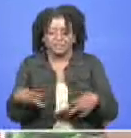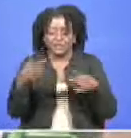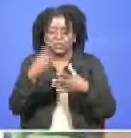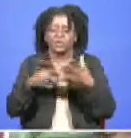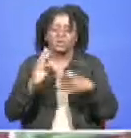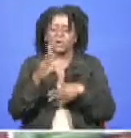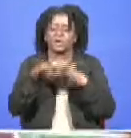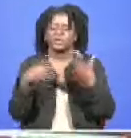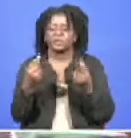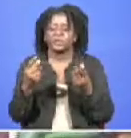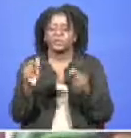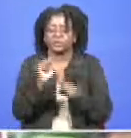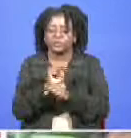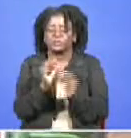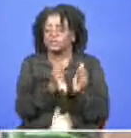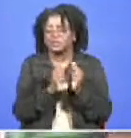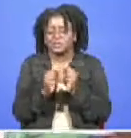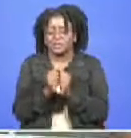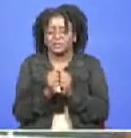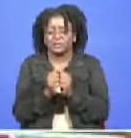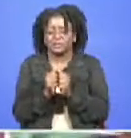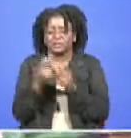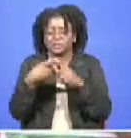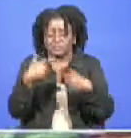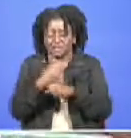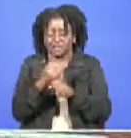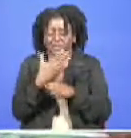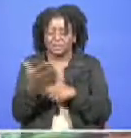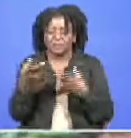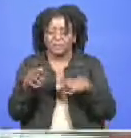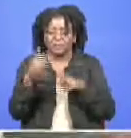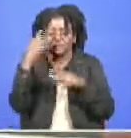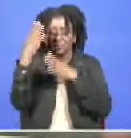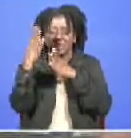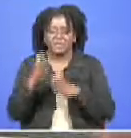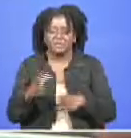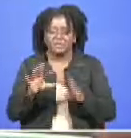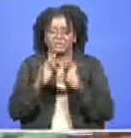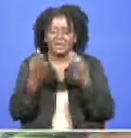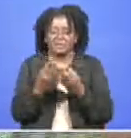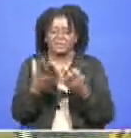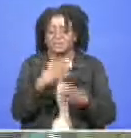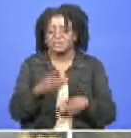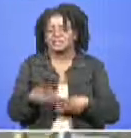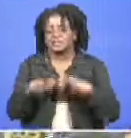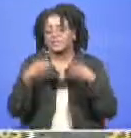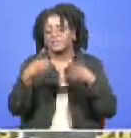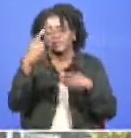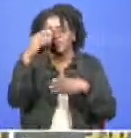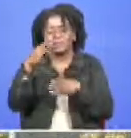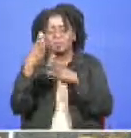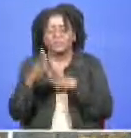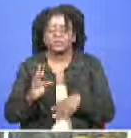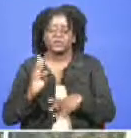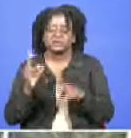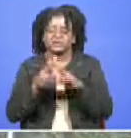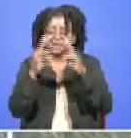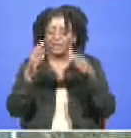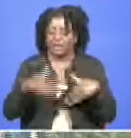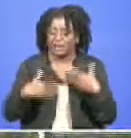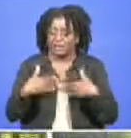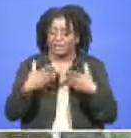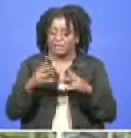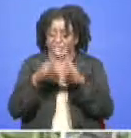doing together in a collaborative way to make things happen for Bahamian families and to deliver for Bahamians. And so we're very happy and we're very